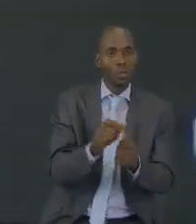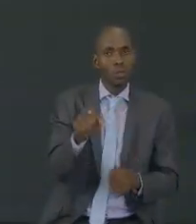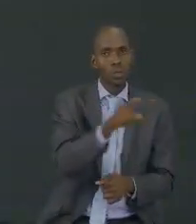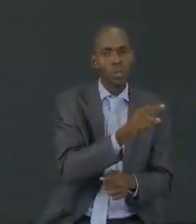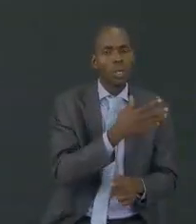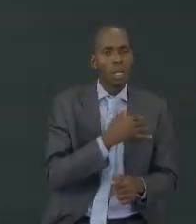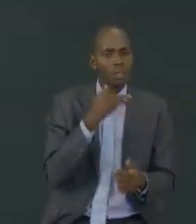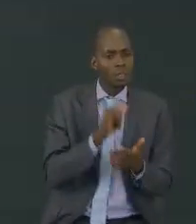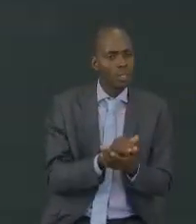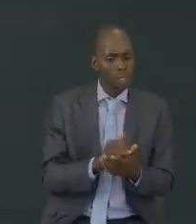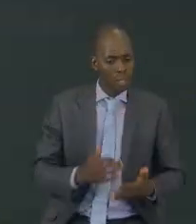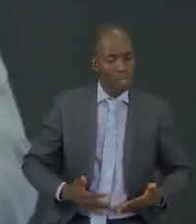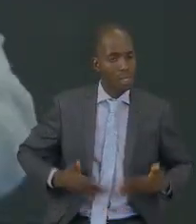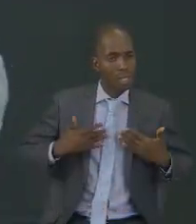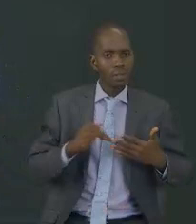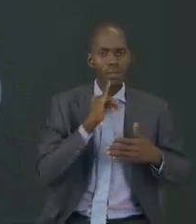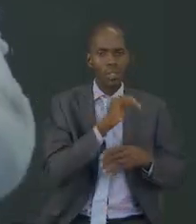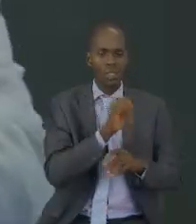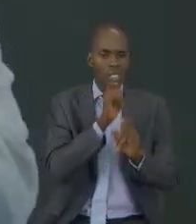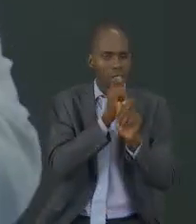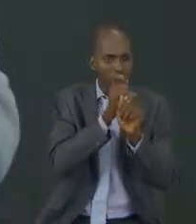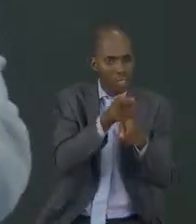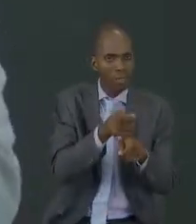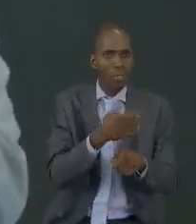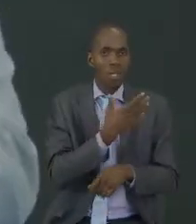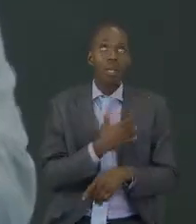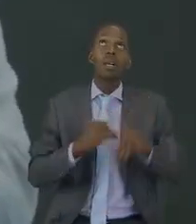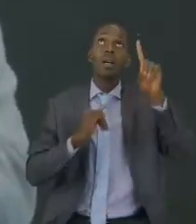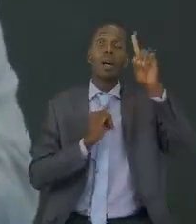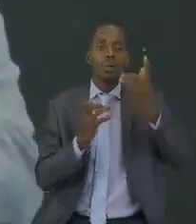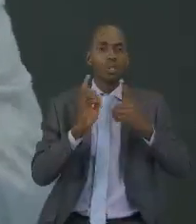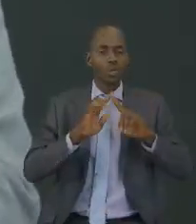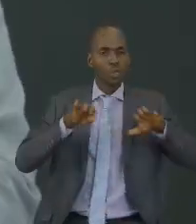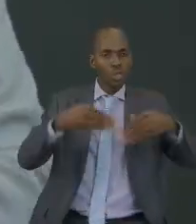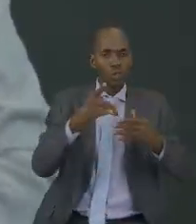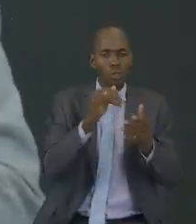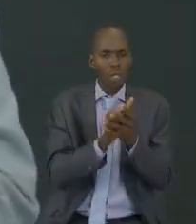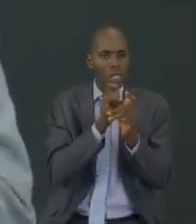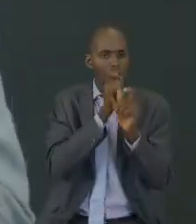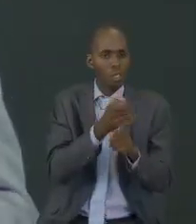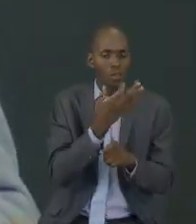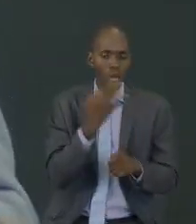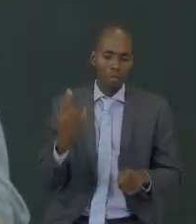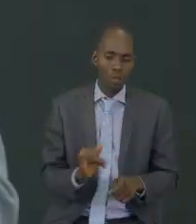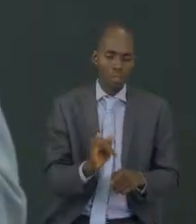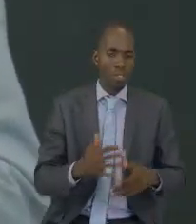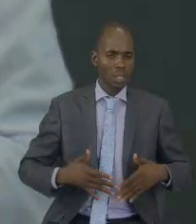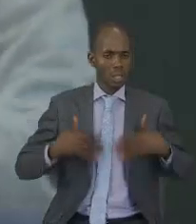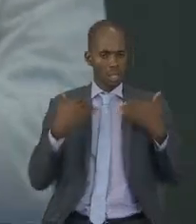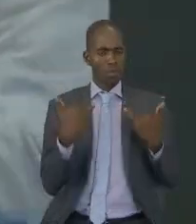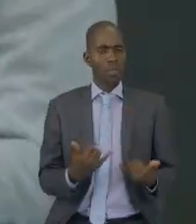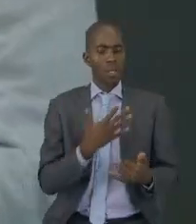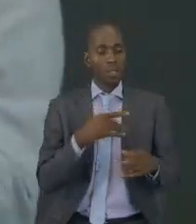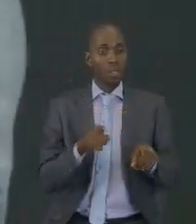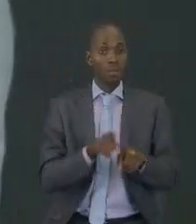life is a gift. And I want to give you the gift of everlasting life, eternal life now. And as you